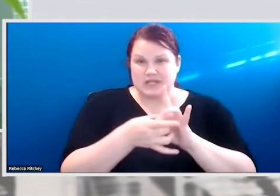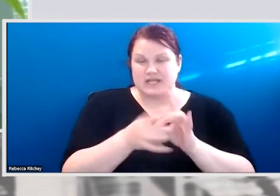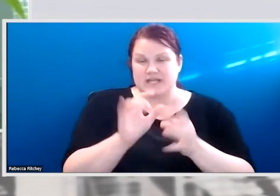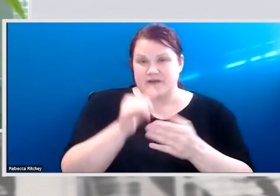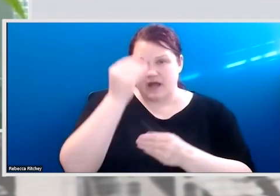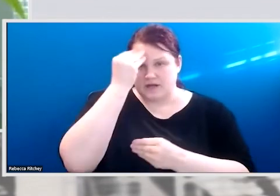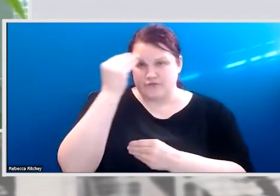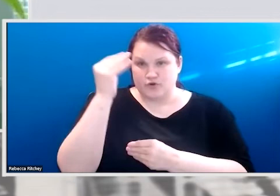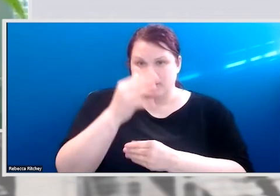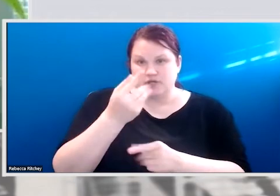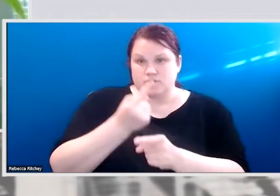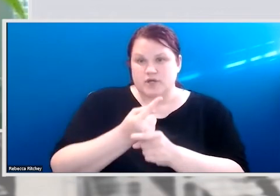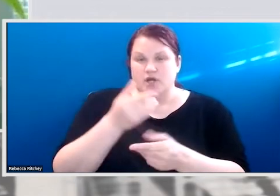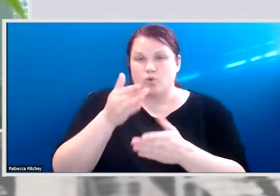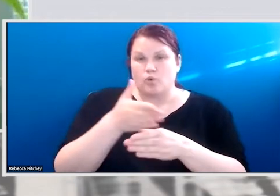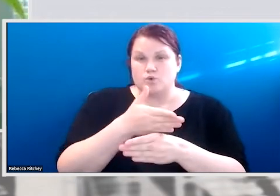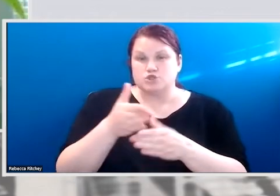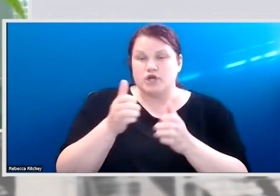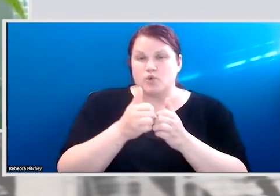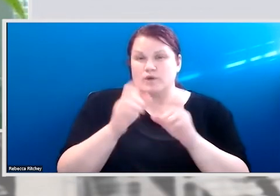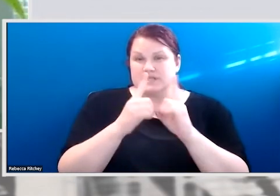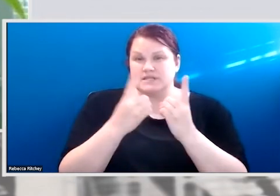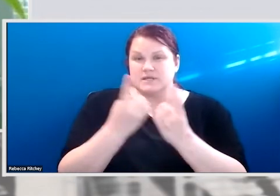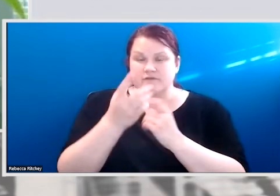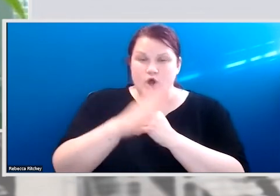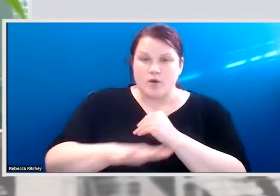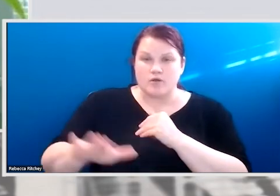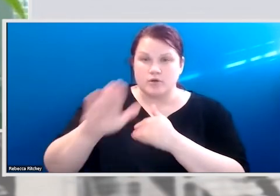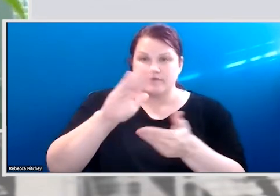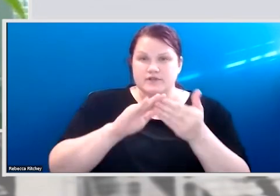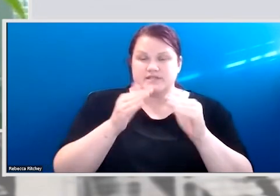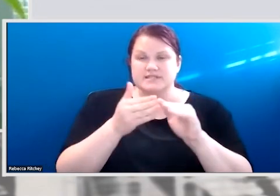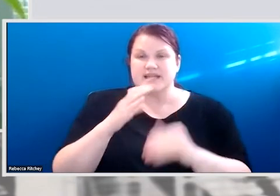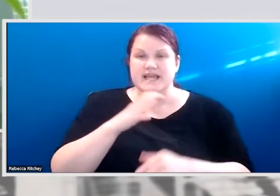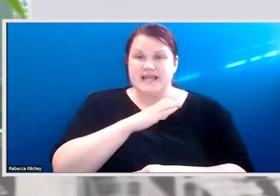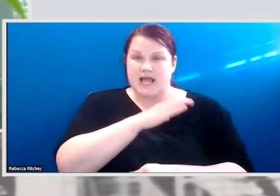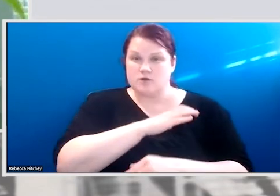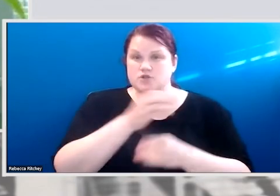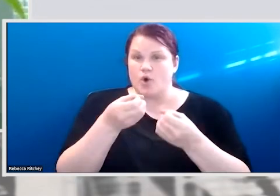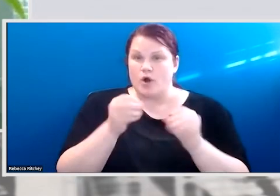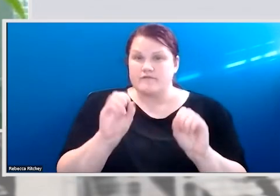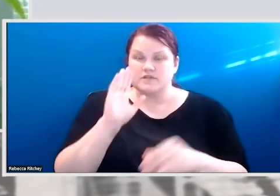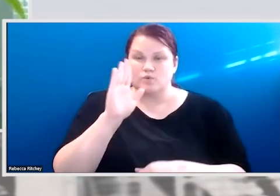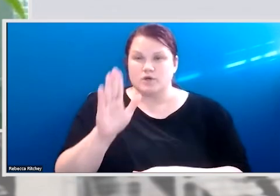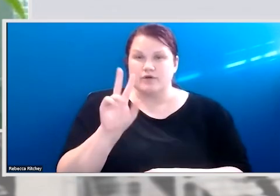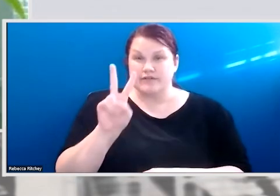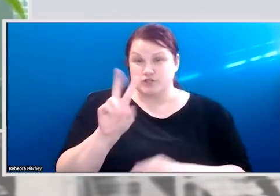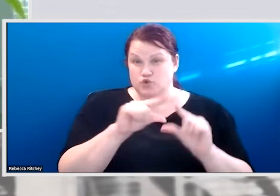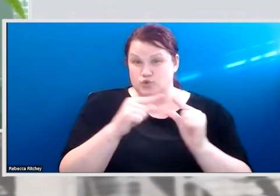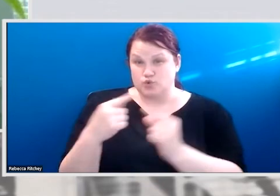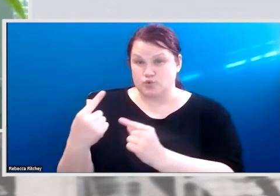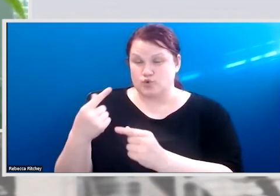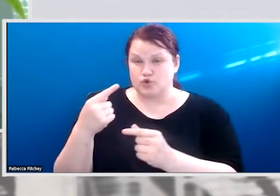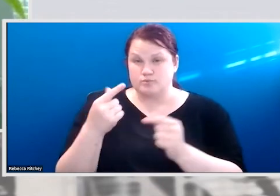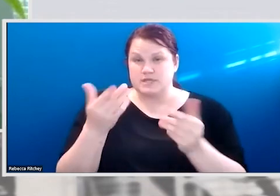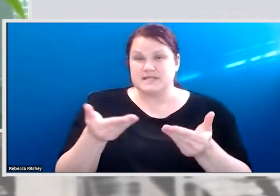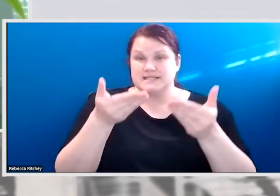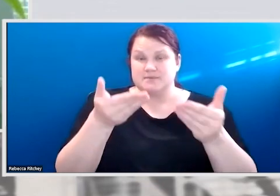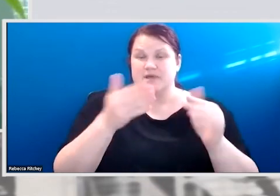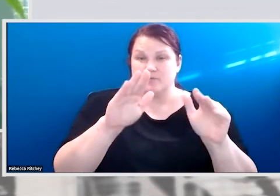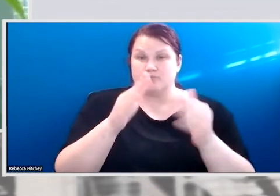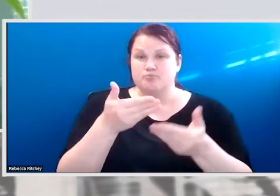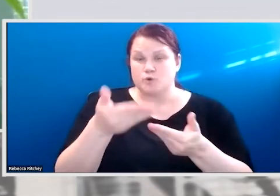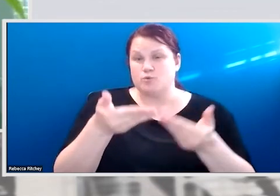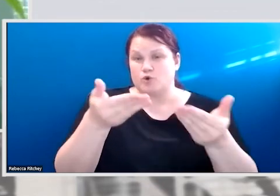with the departments across the city and also all the council offices, because they're the two groups that submit the proposals for the capital